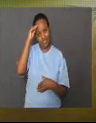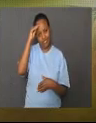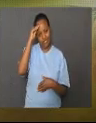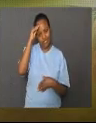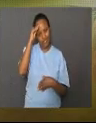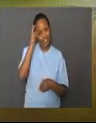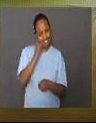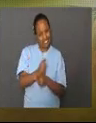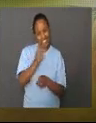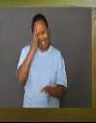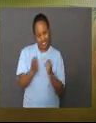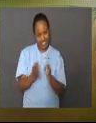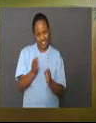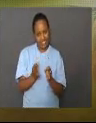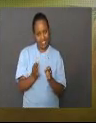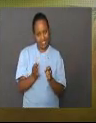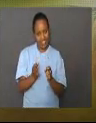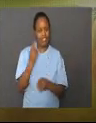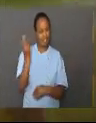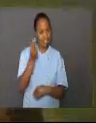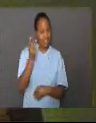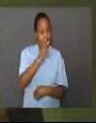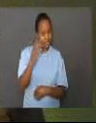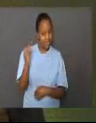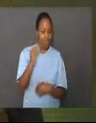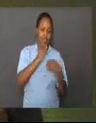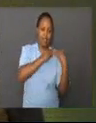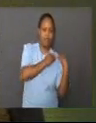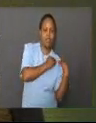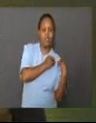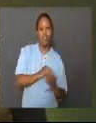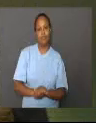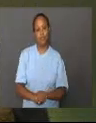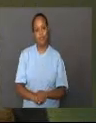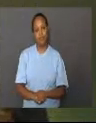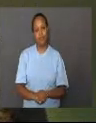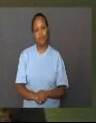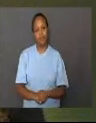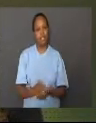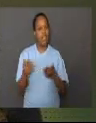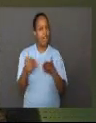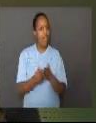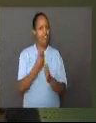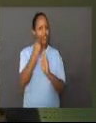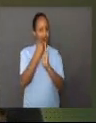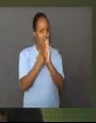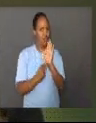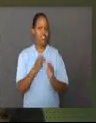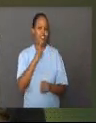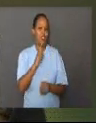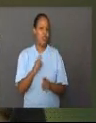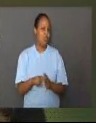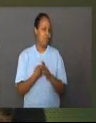of benefits and burdens. We are beginning a new unit on